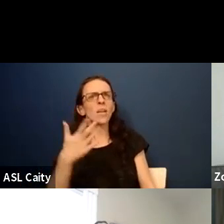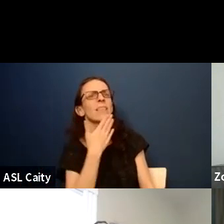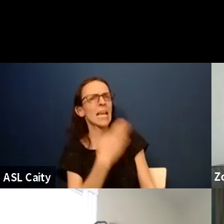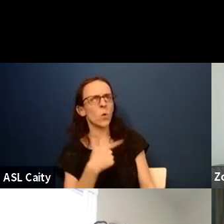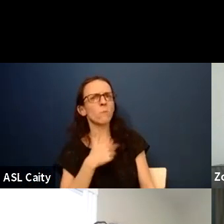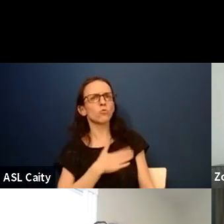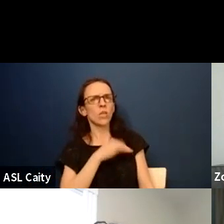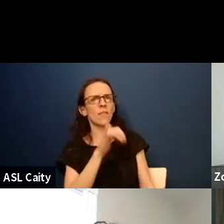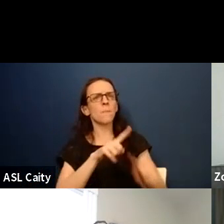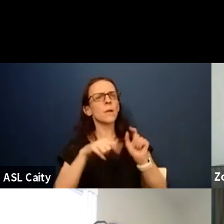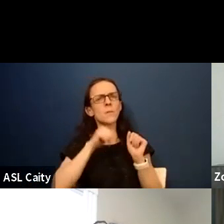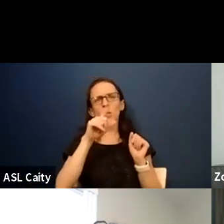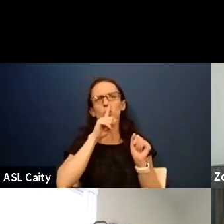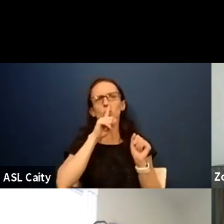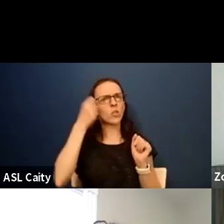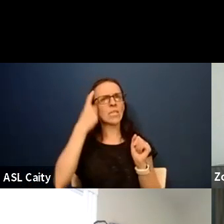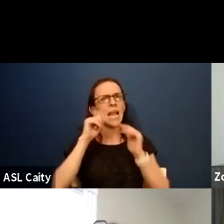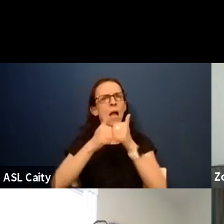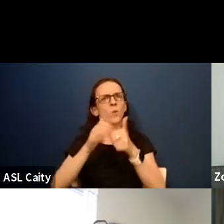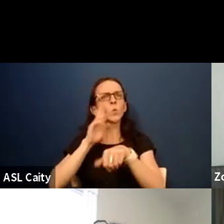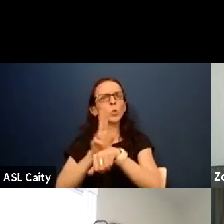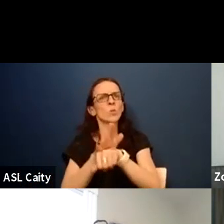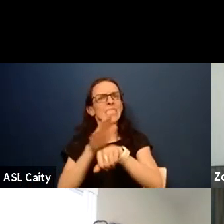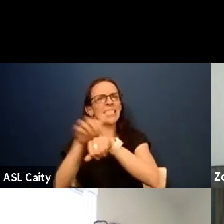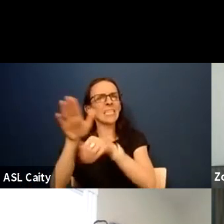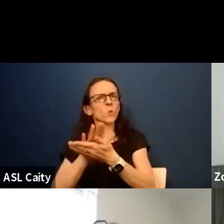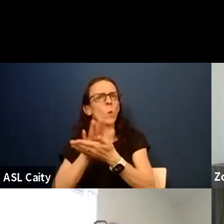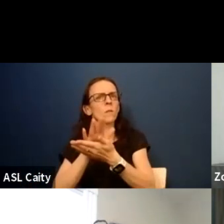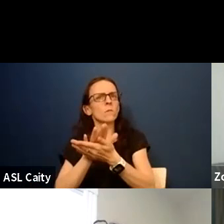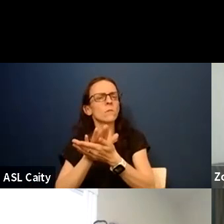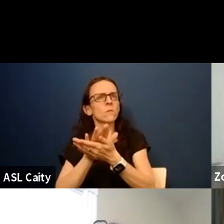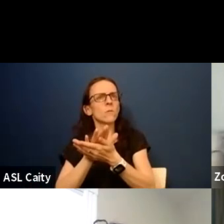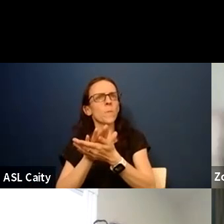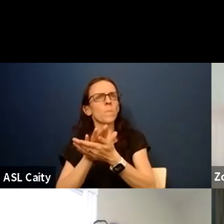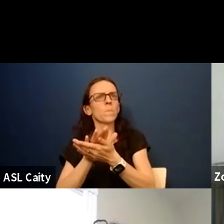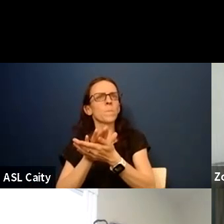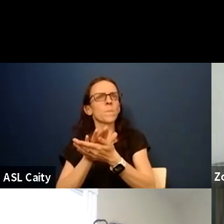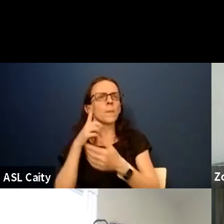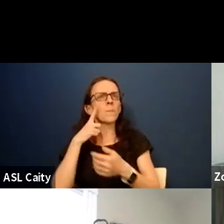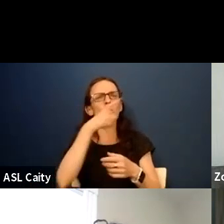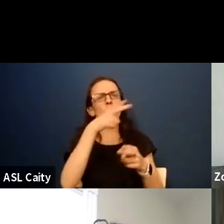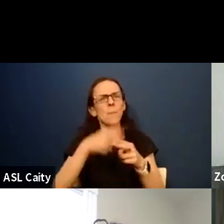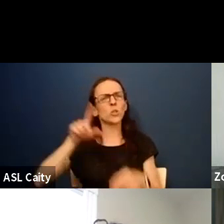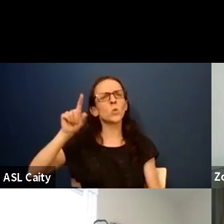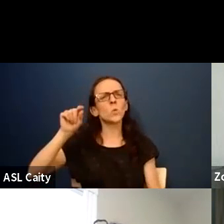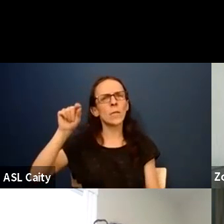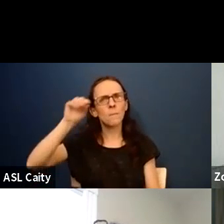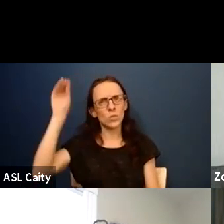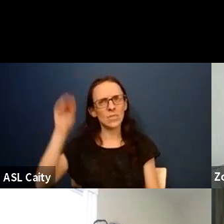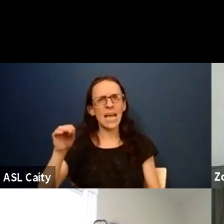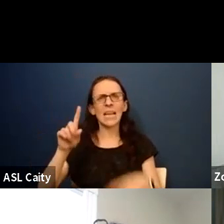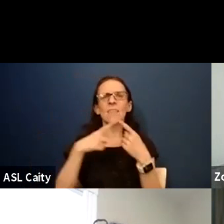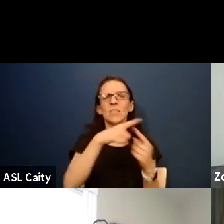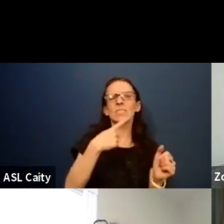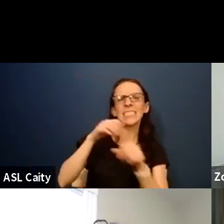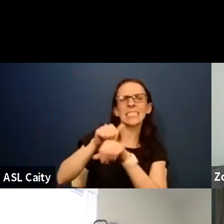use the sending schools. Where are you, how would, because you mentioned the 20% and then you mentioned